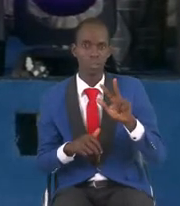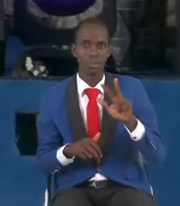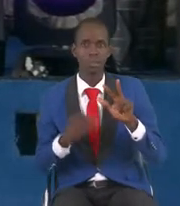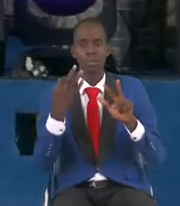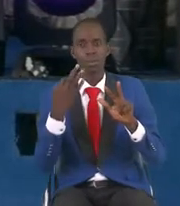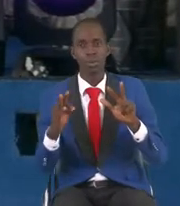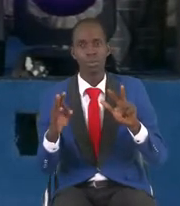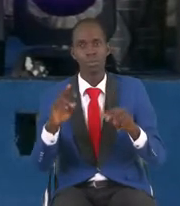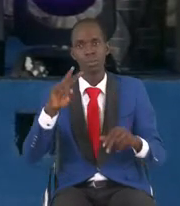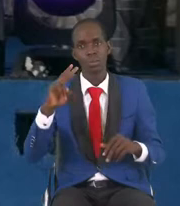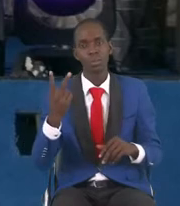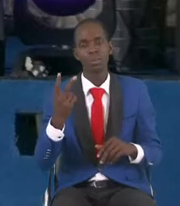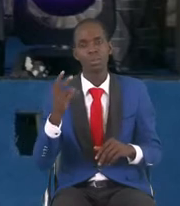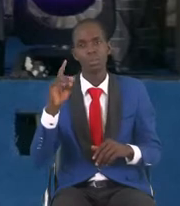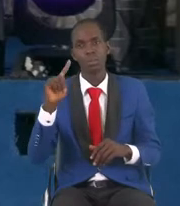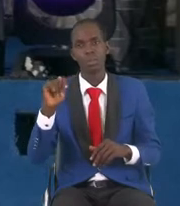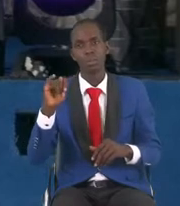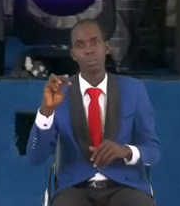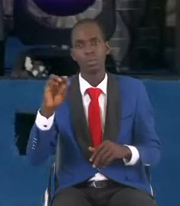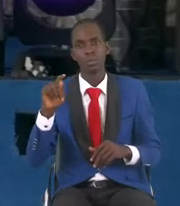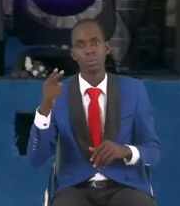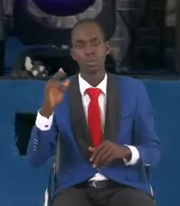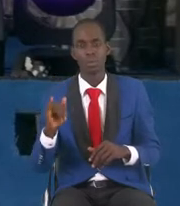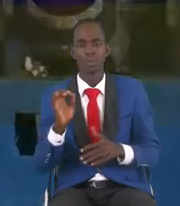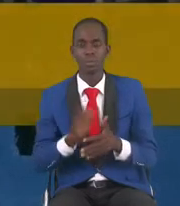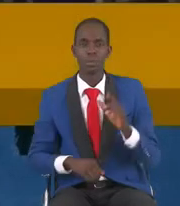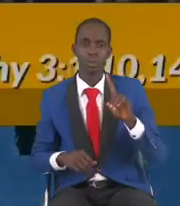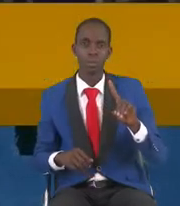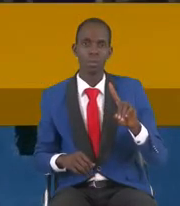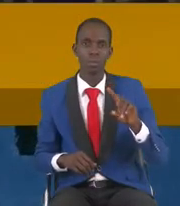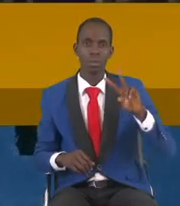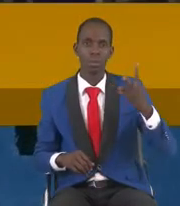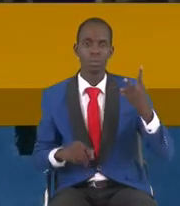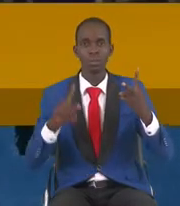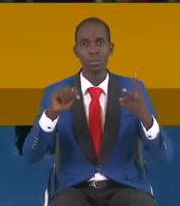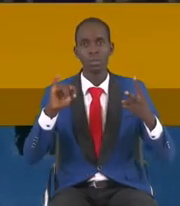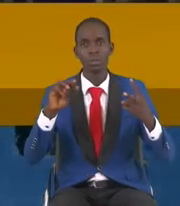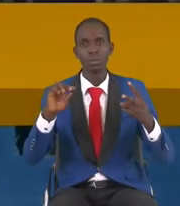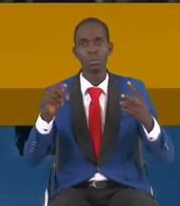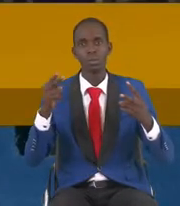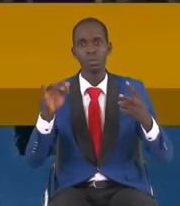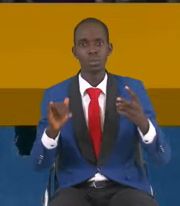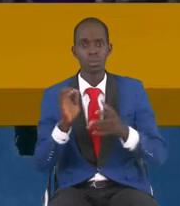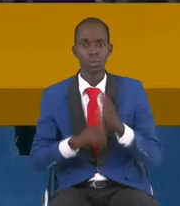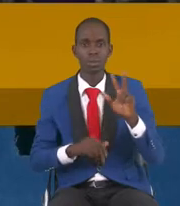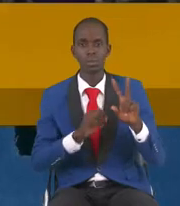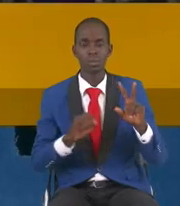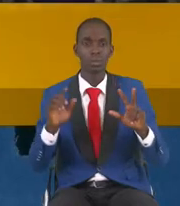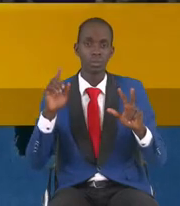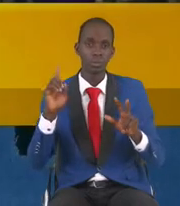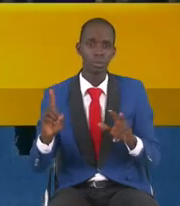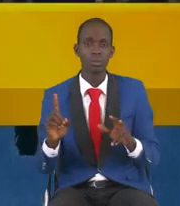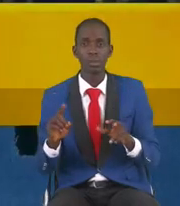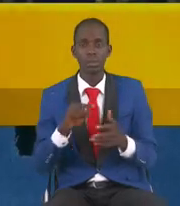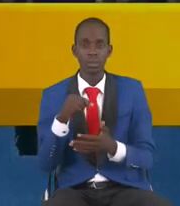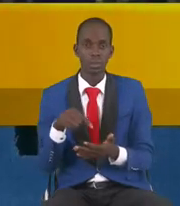2 Timothy. Look at verse 1. This know also, that in